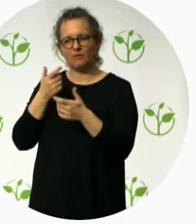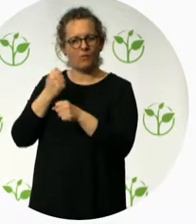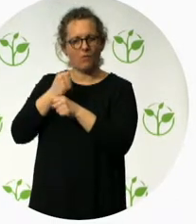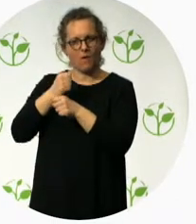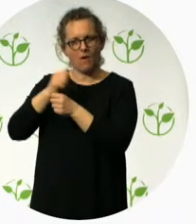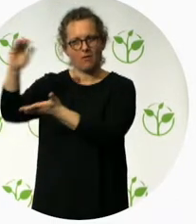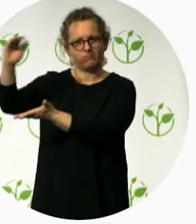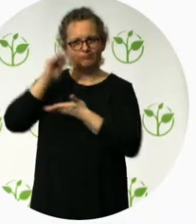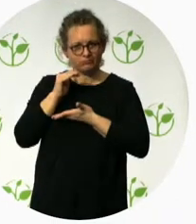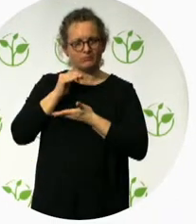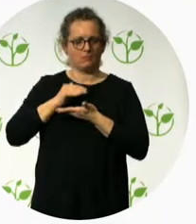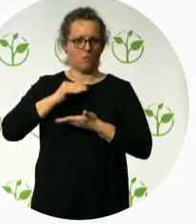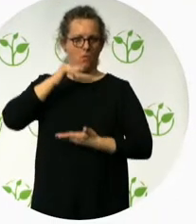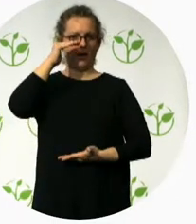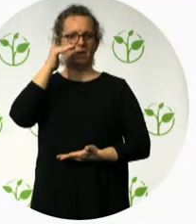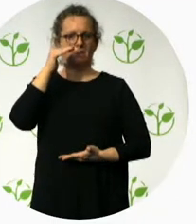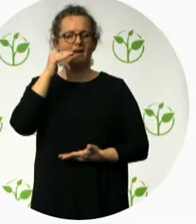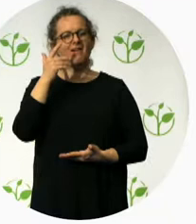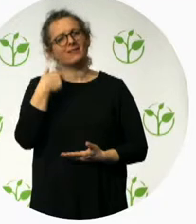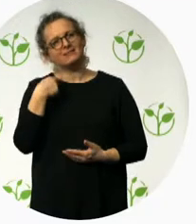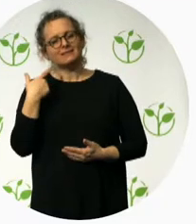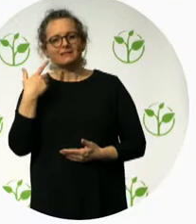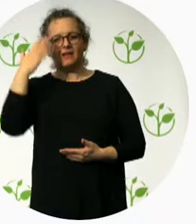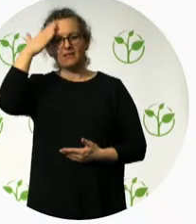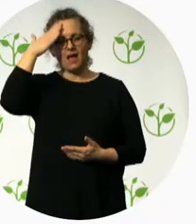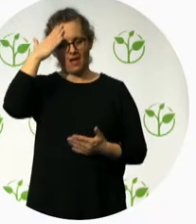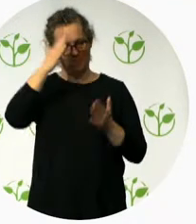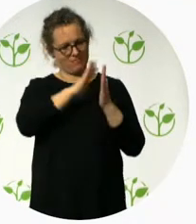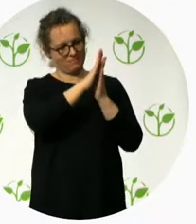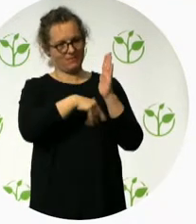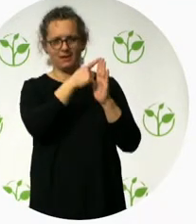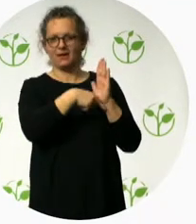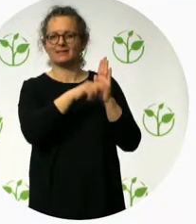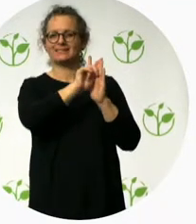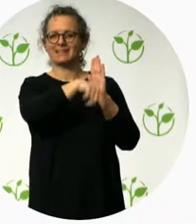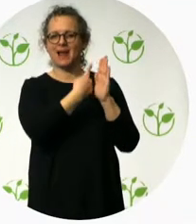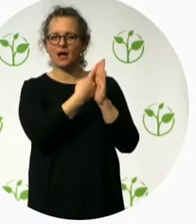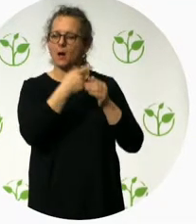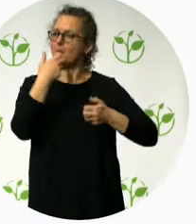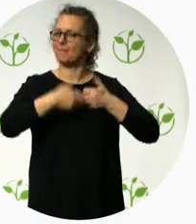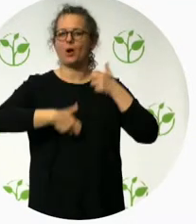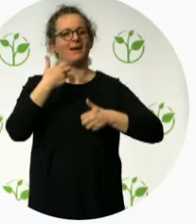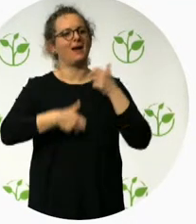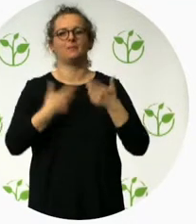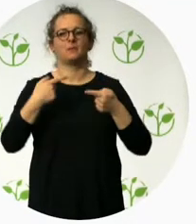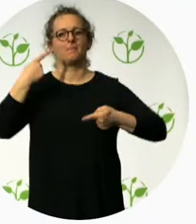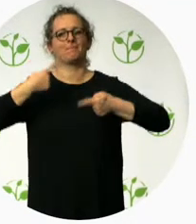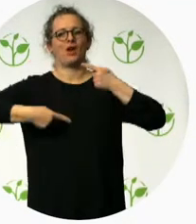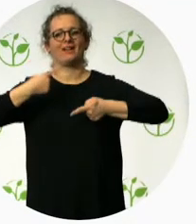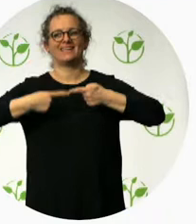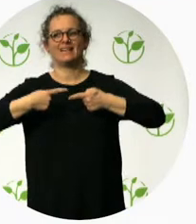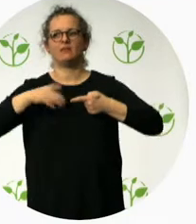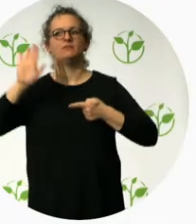the island, and DPOs and community-based organizations continue to advocate for access and inclusion, and